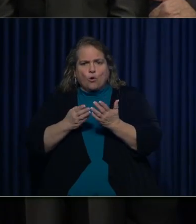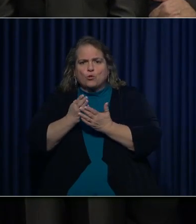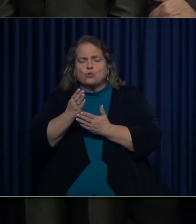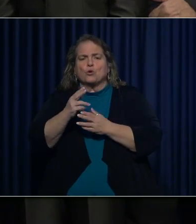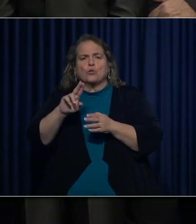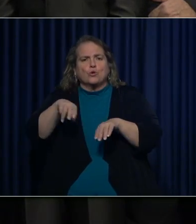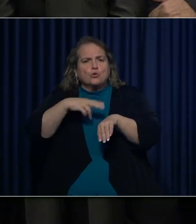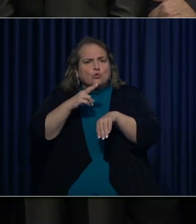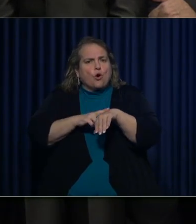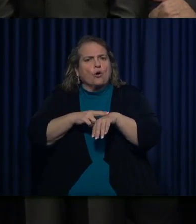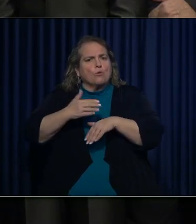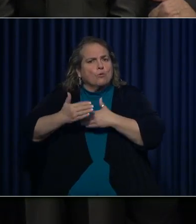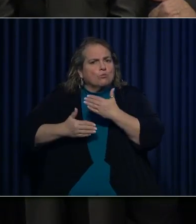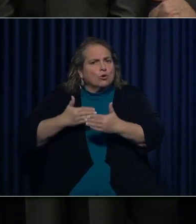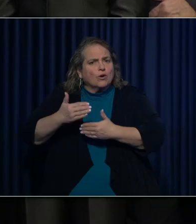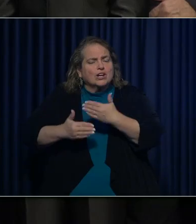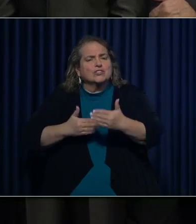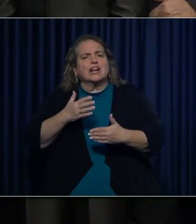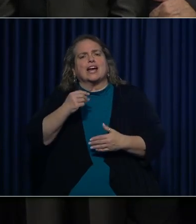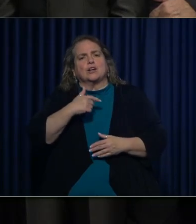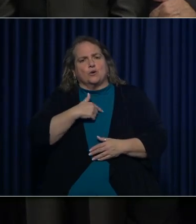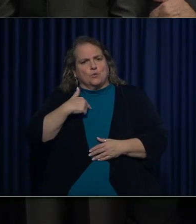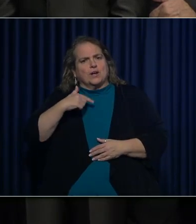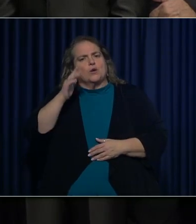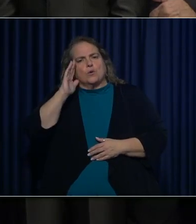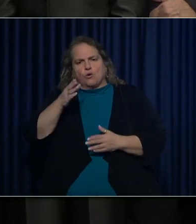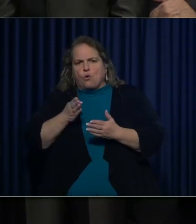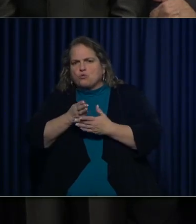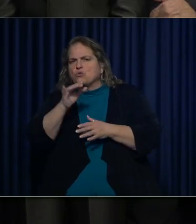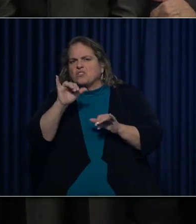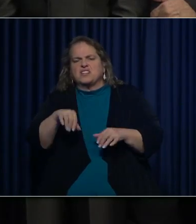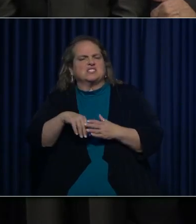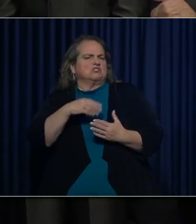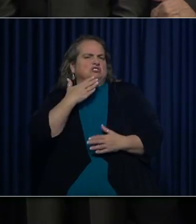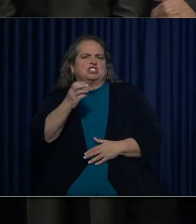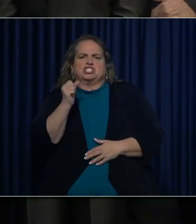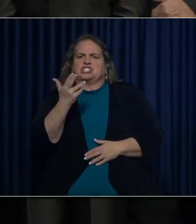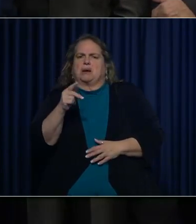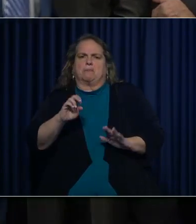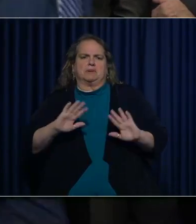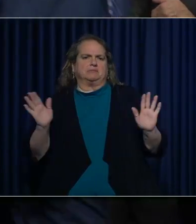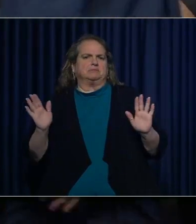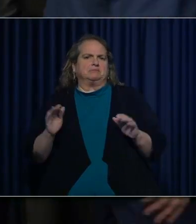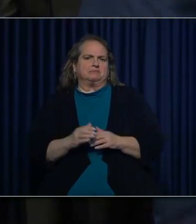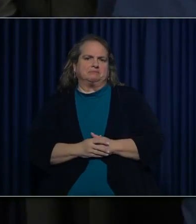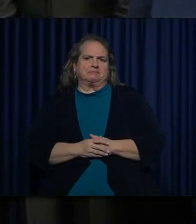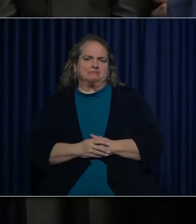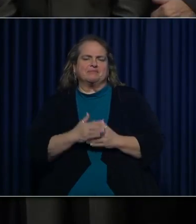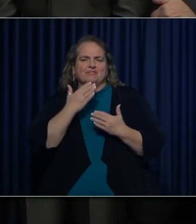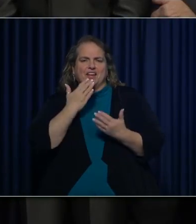progression and that we're going to come through this in good shape. Thank you.